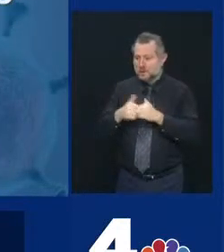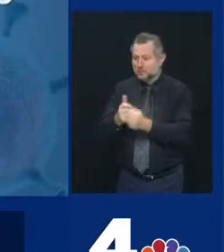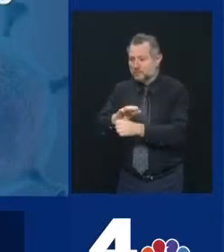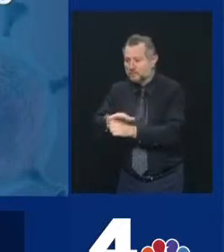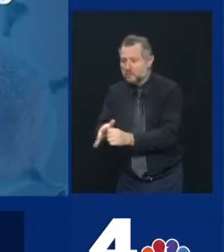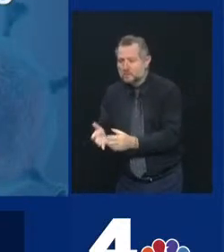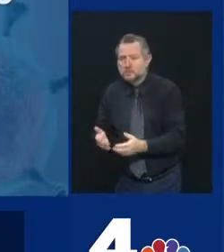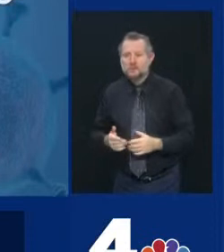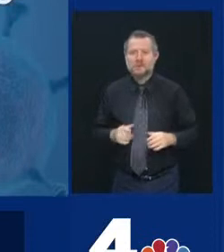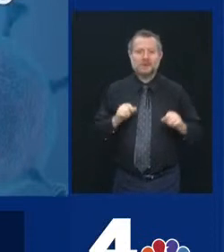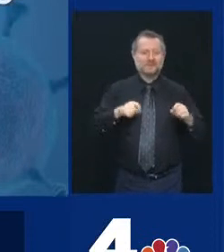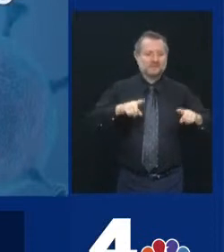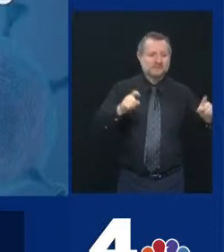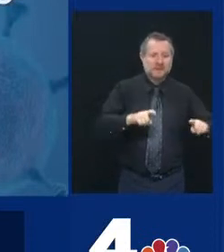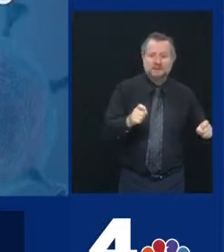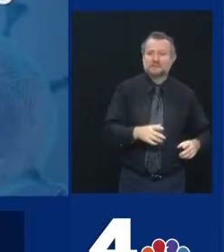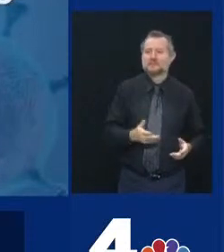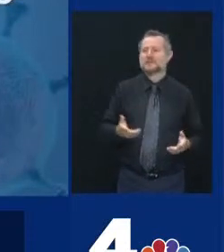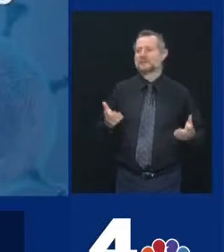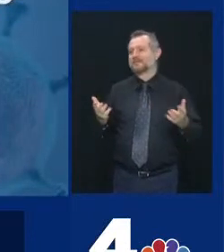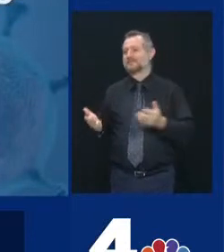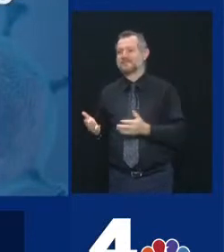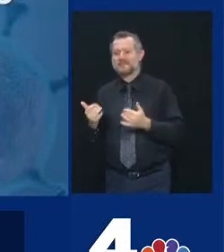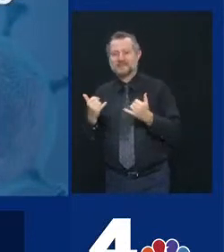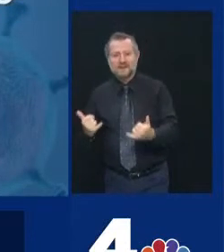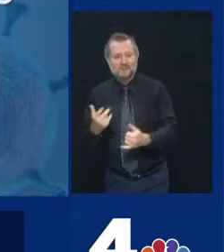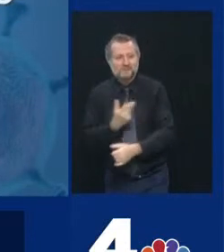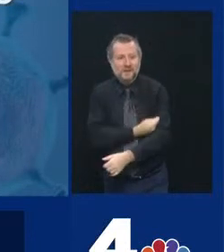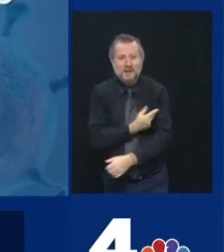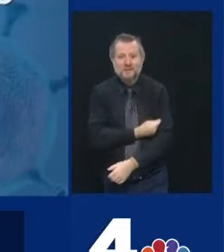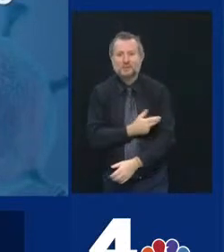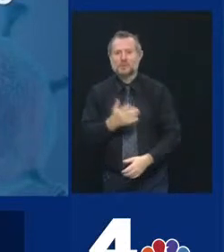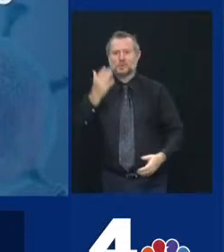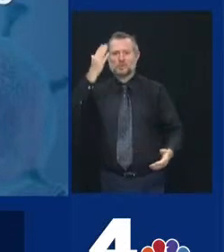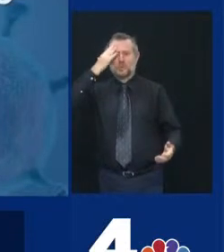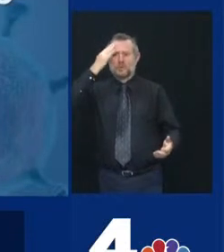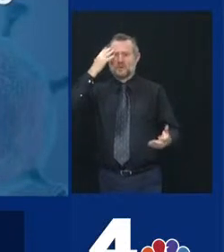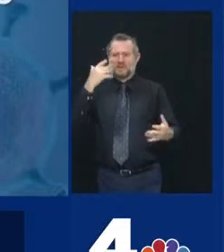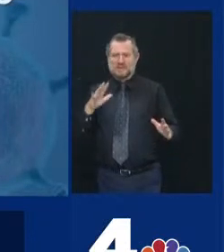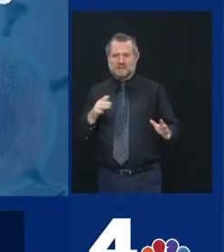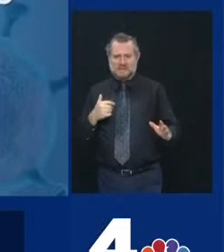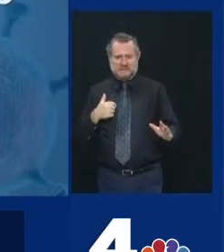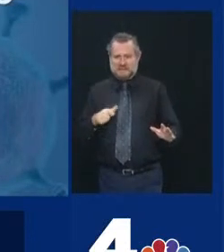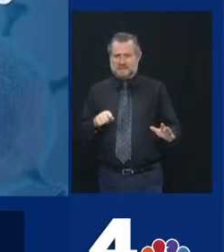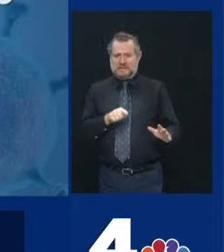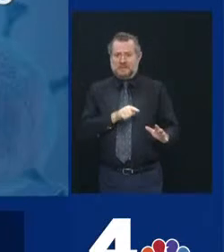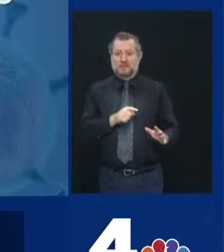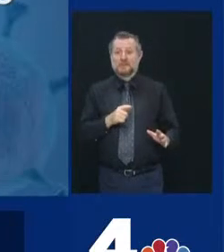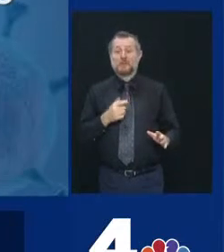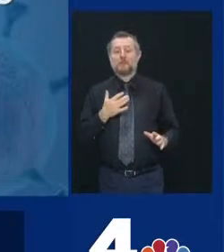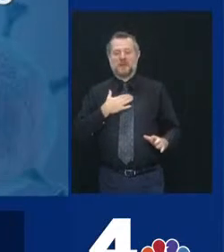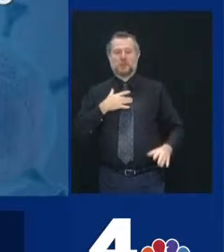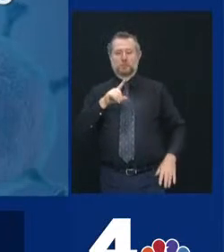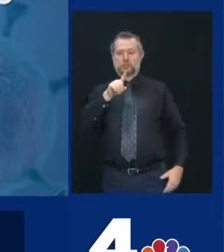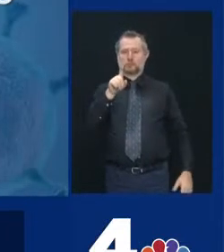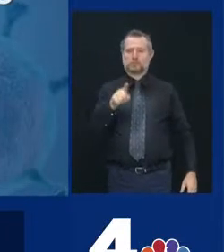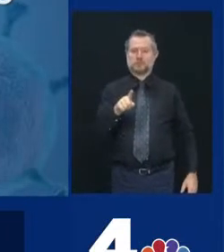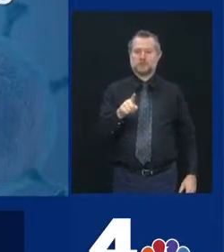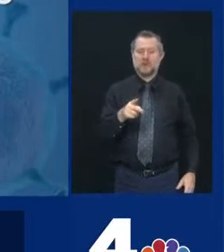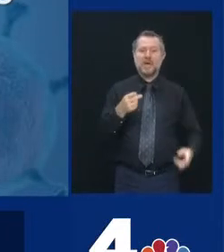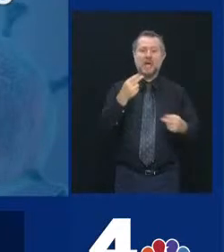more tests. Now we need to do vaccines. We know what we need to do. How do you do